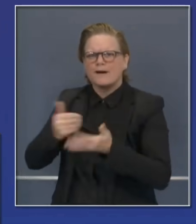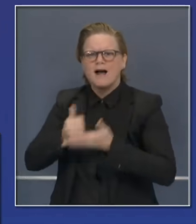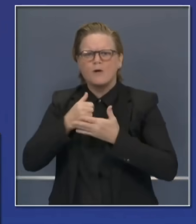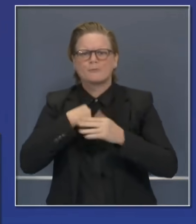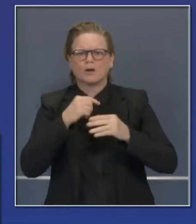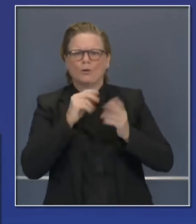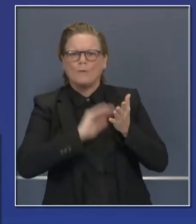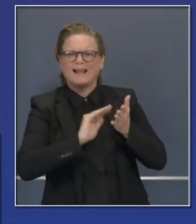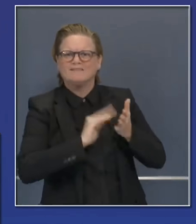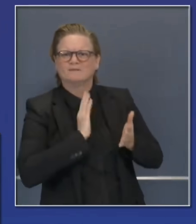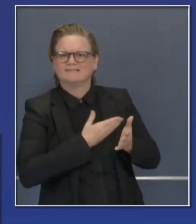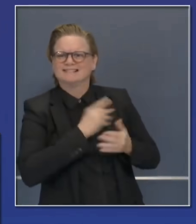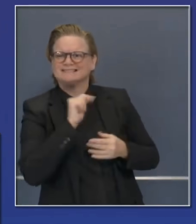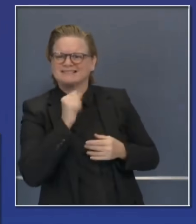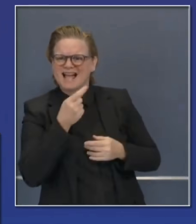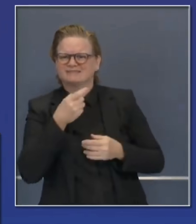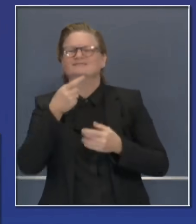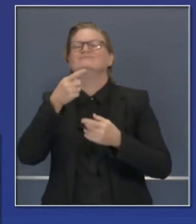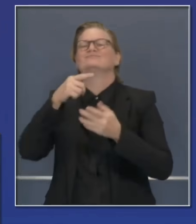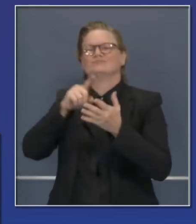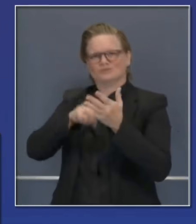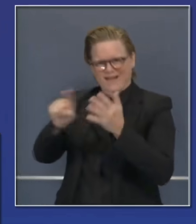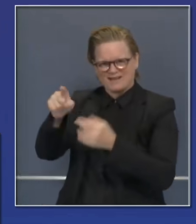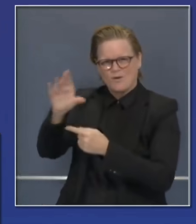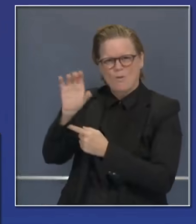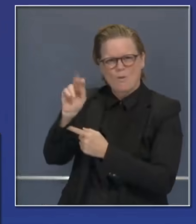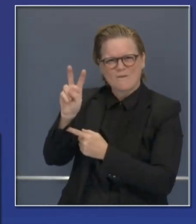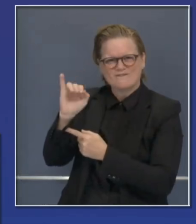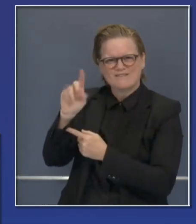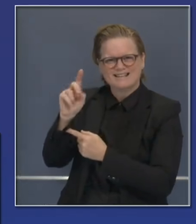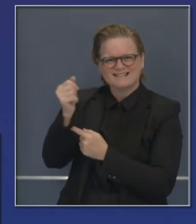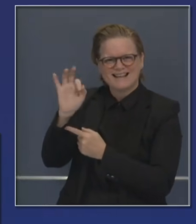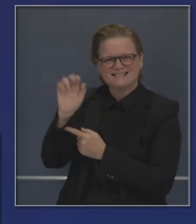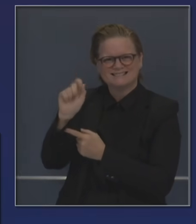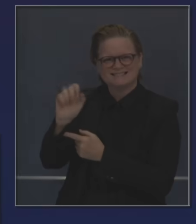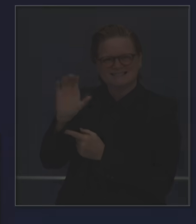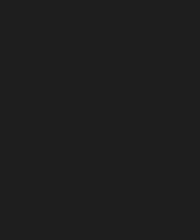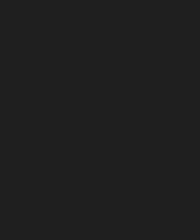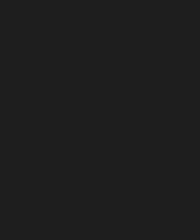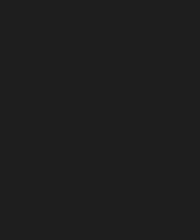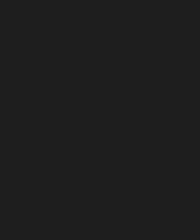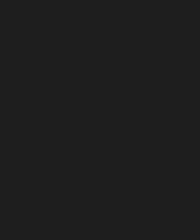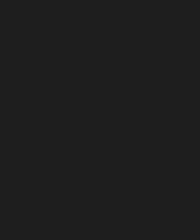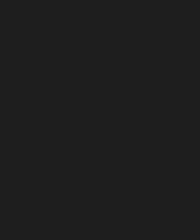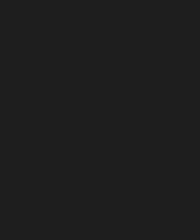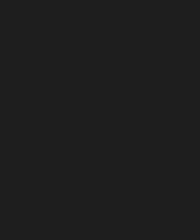this Main Street hiring tax credit. That program goes live again, December 1st.